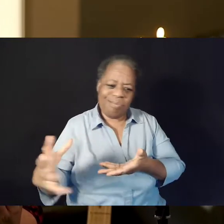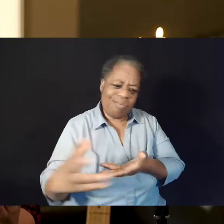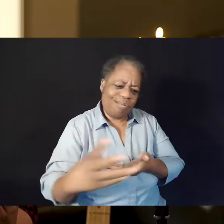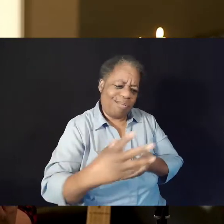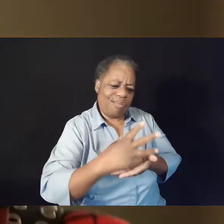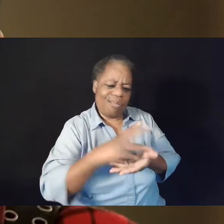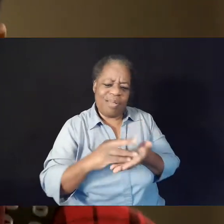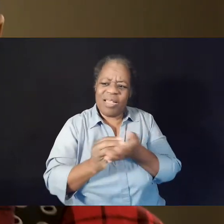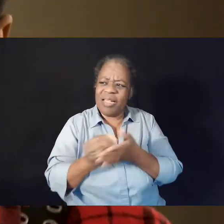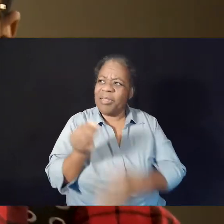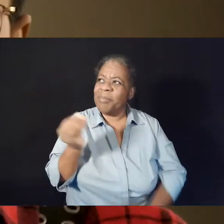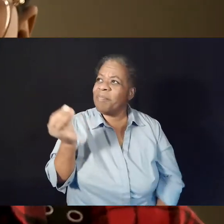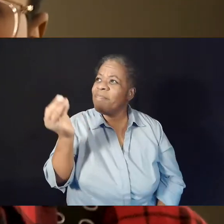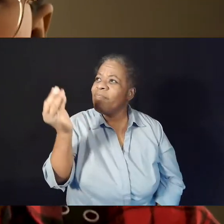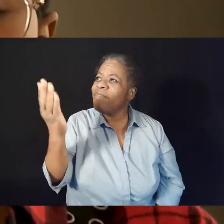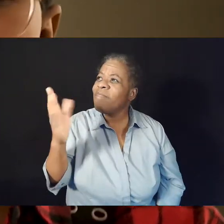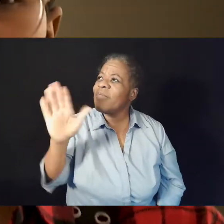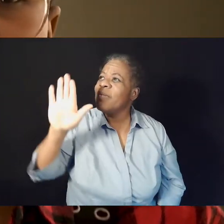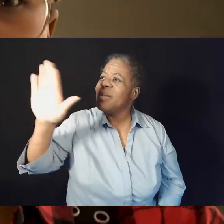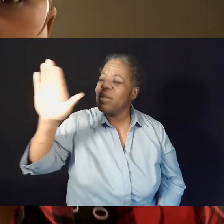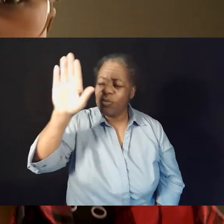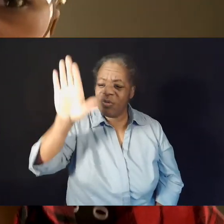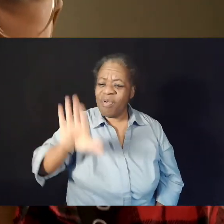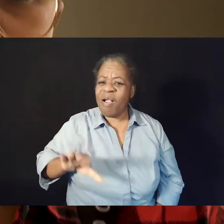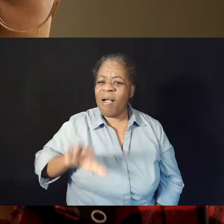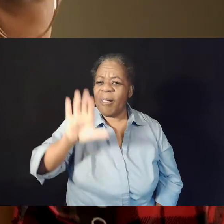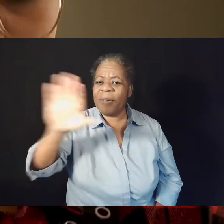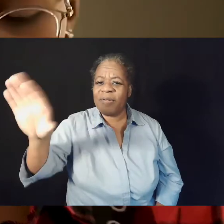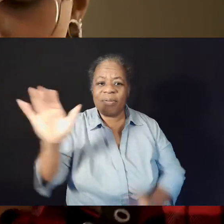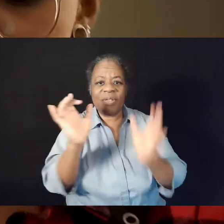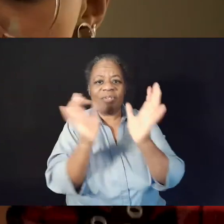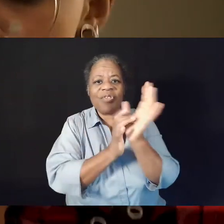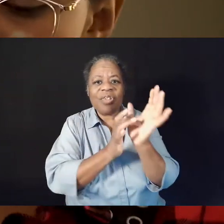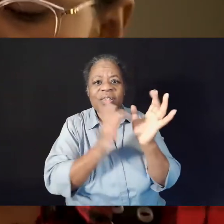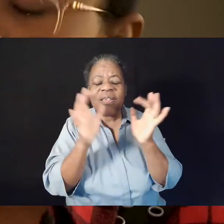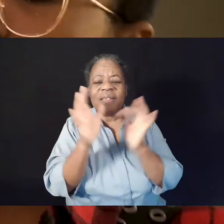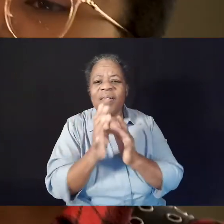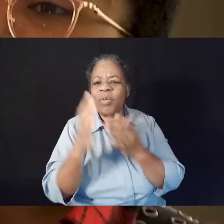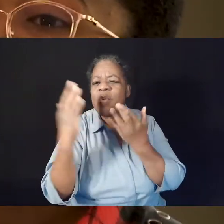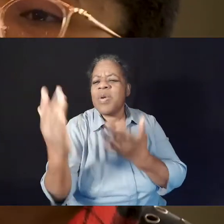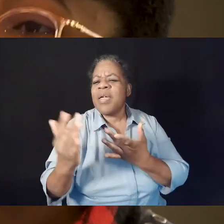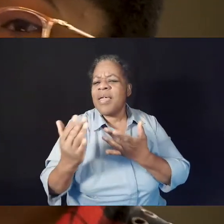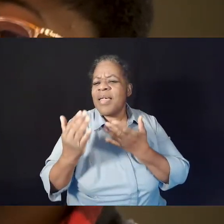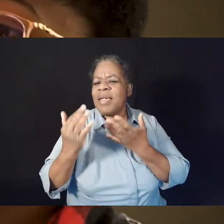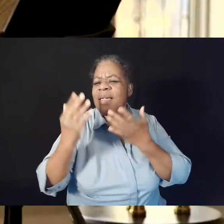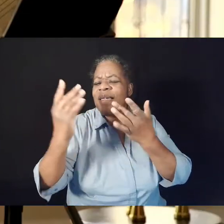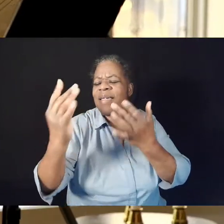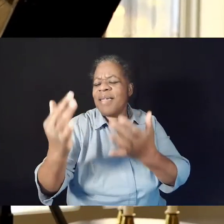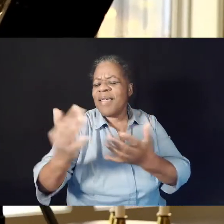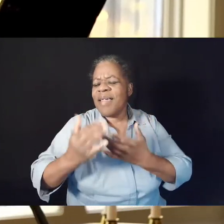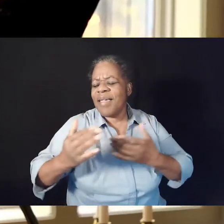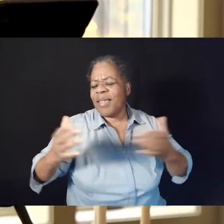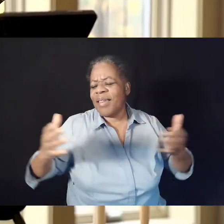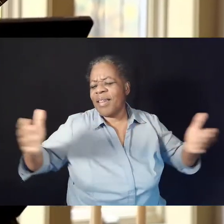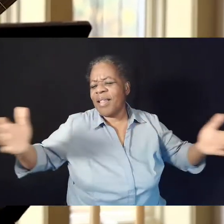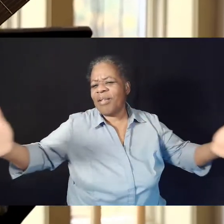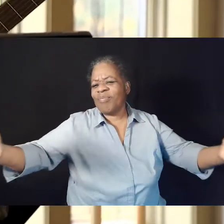the cross. Jesus is waiting there with open